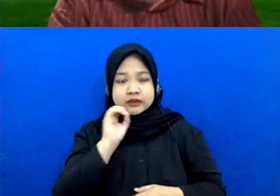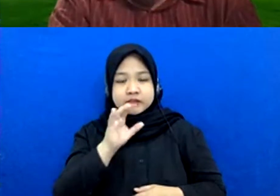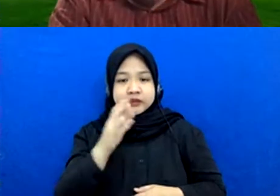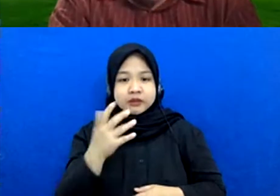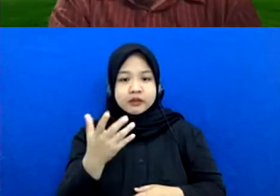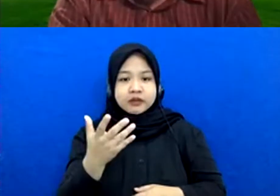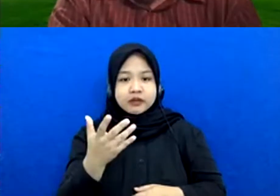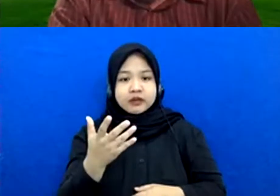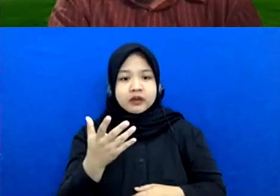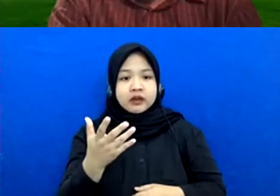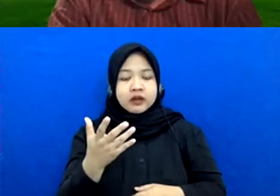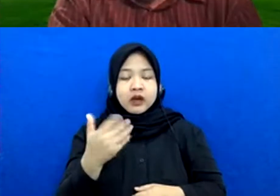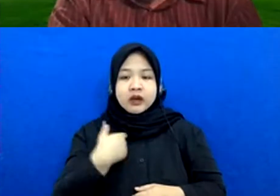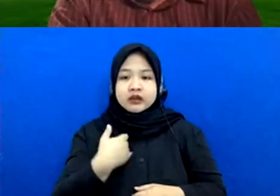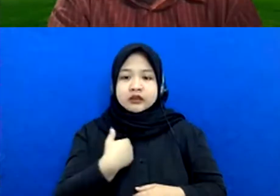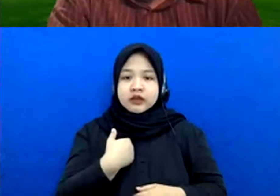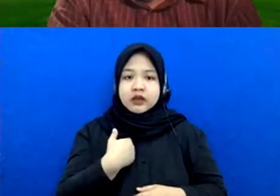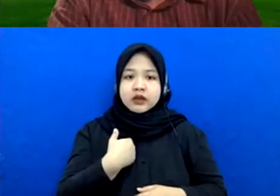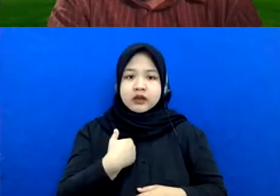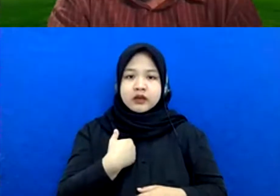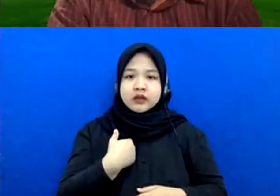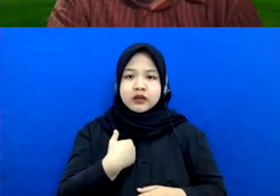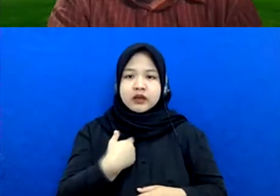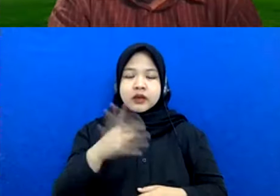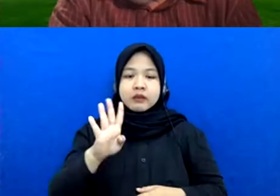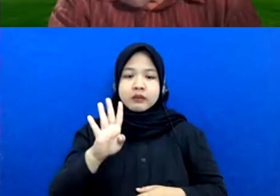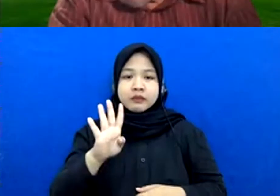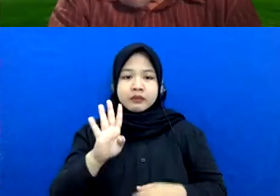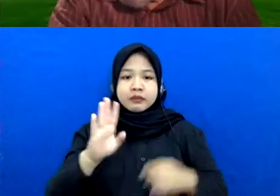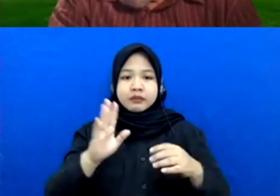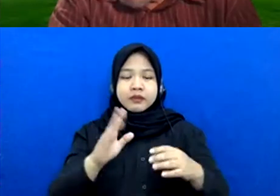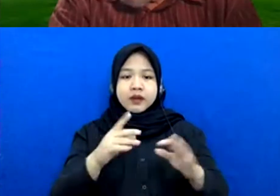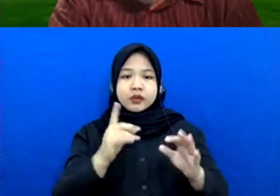It has four main constructs. Well done.